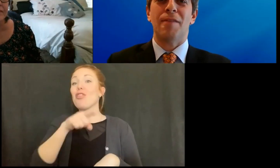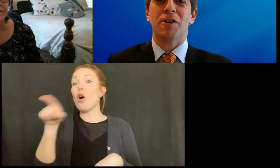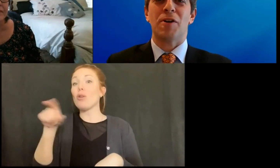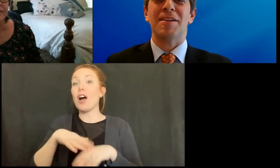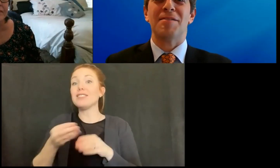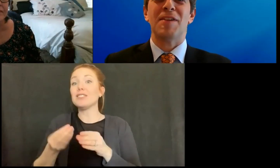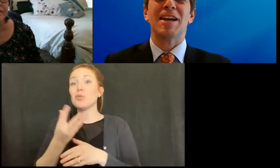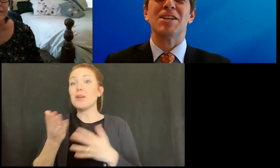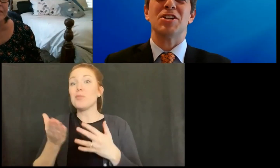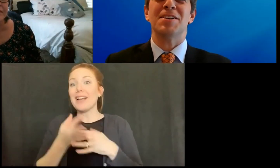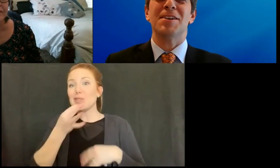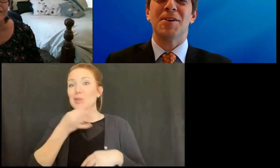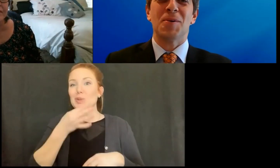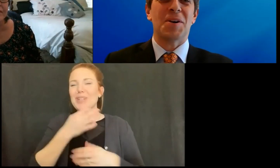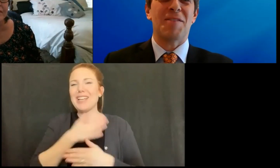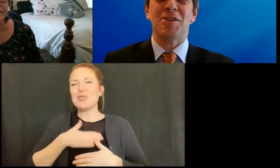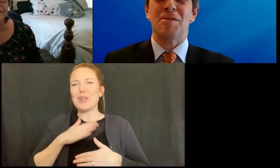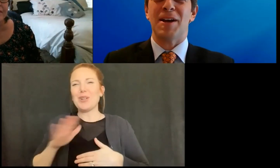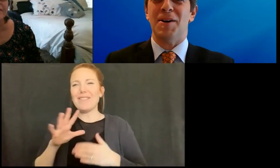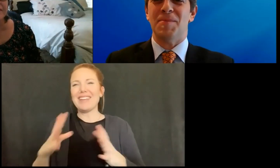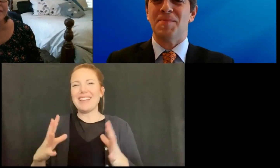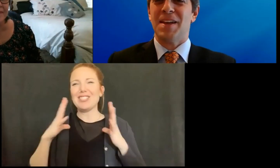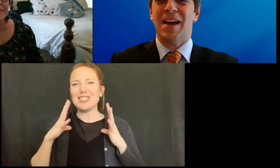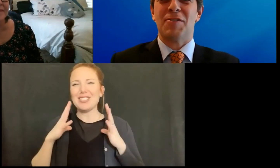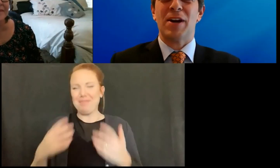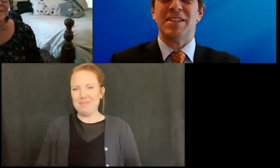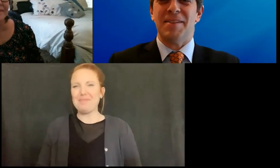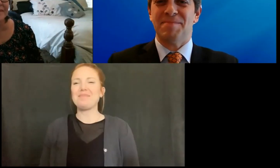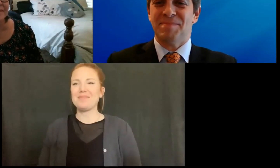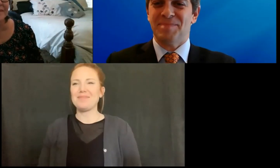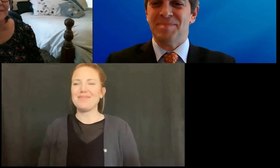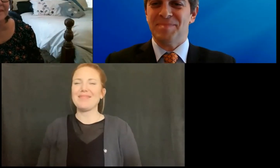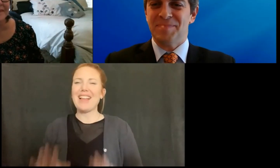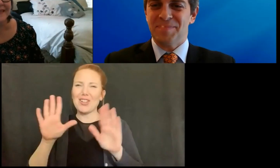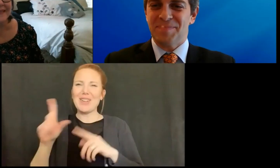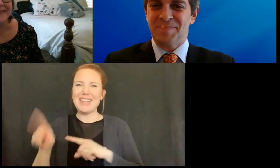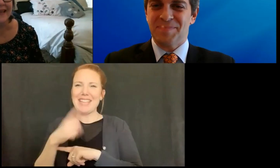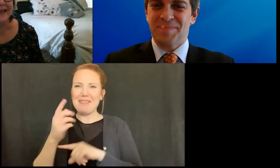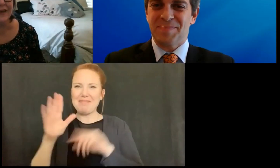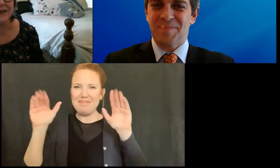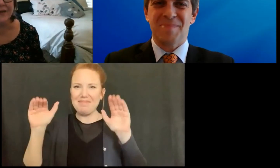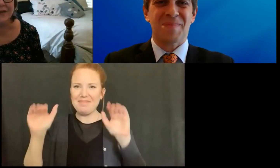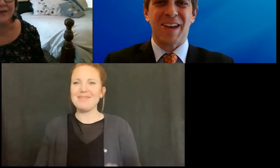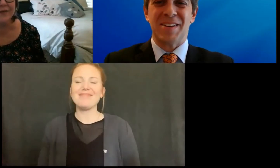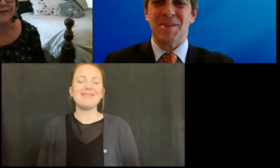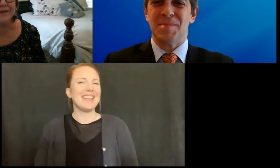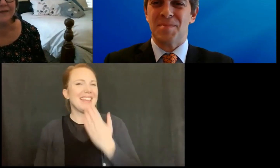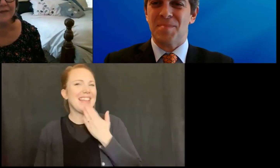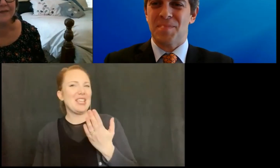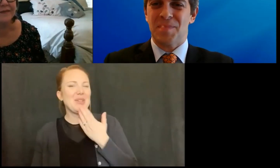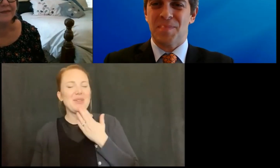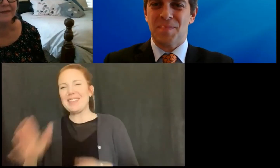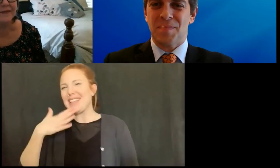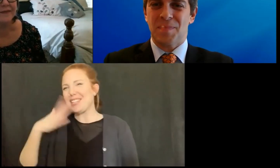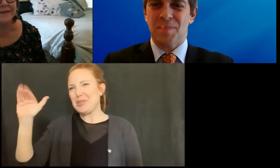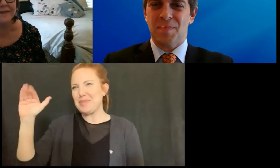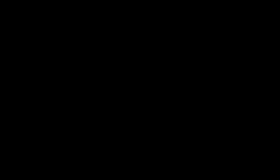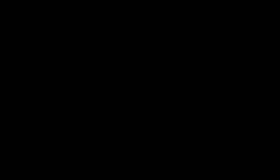soon, have a great vacation wherever you might go. Have a great day. Thank you. Thank you.